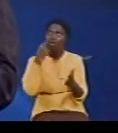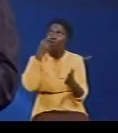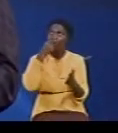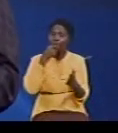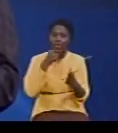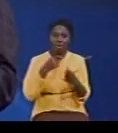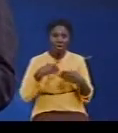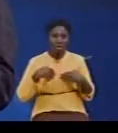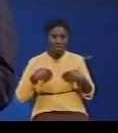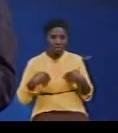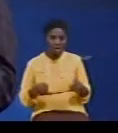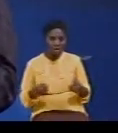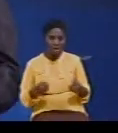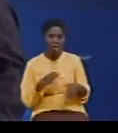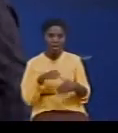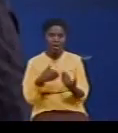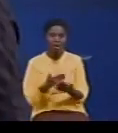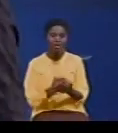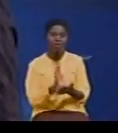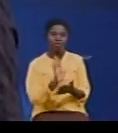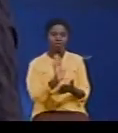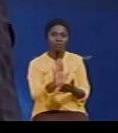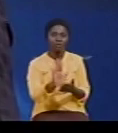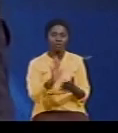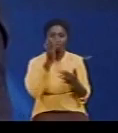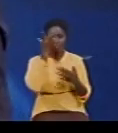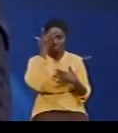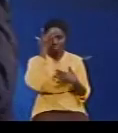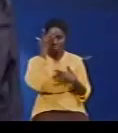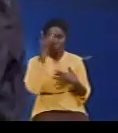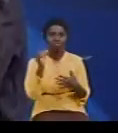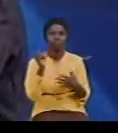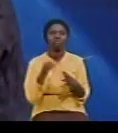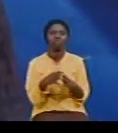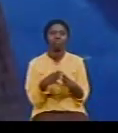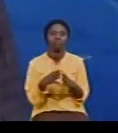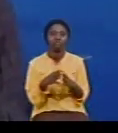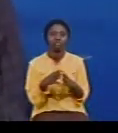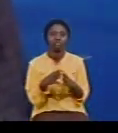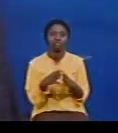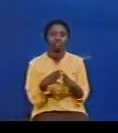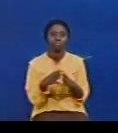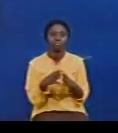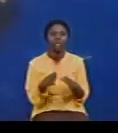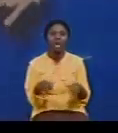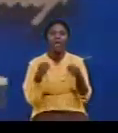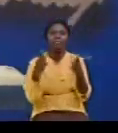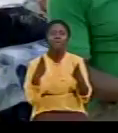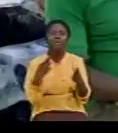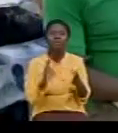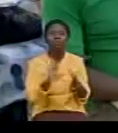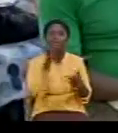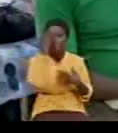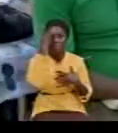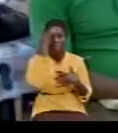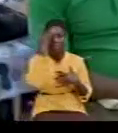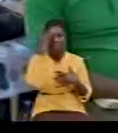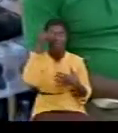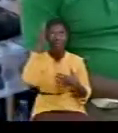healeth all thy diseases. How many of your diseases will he heal